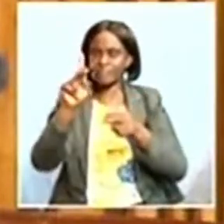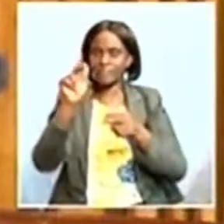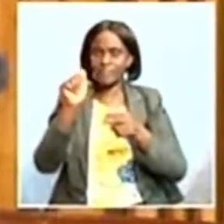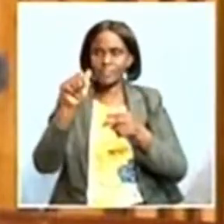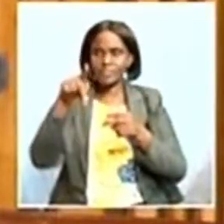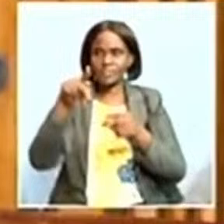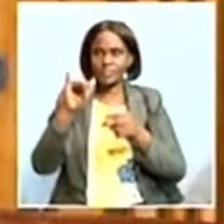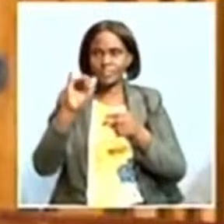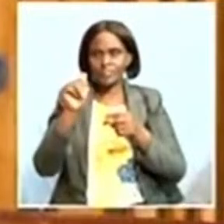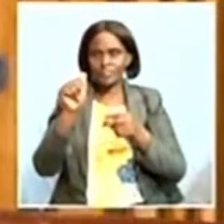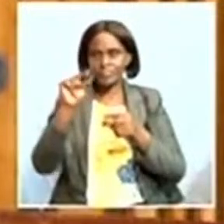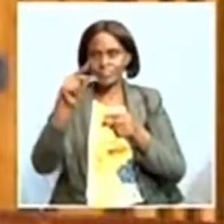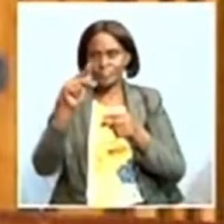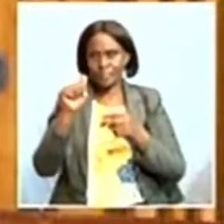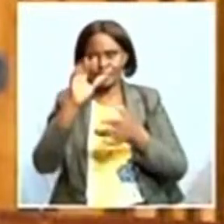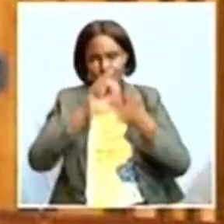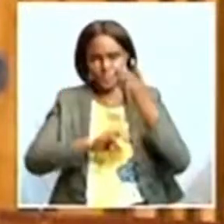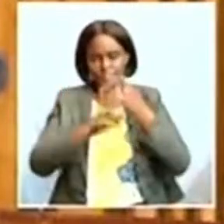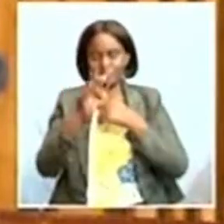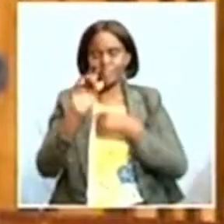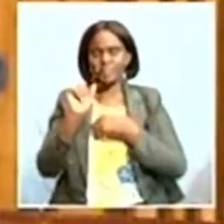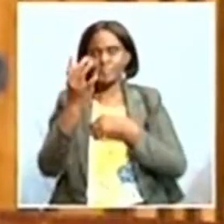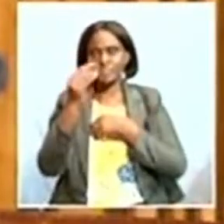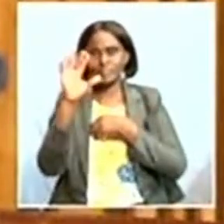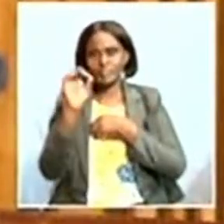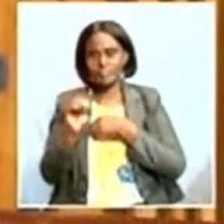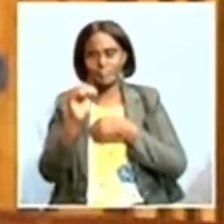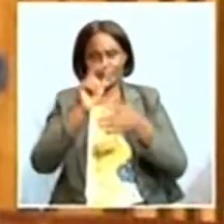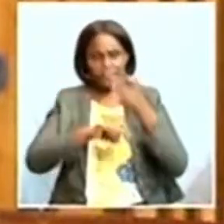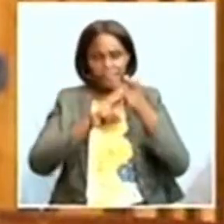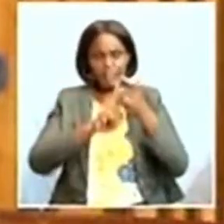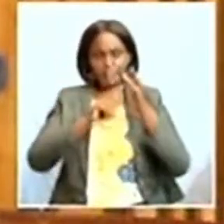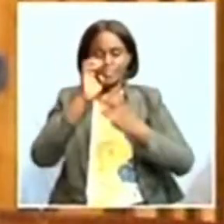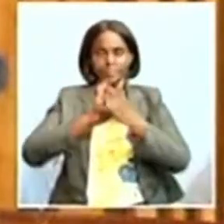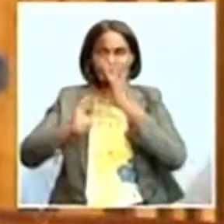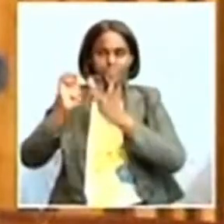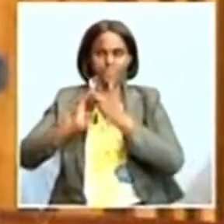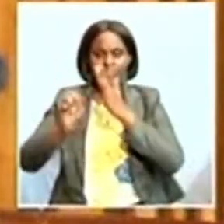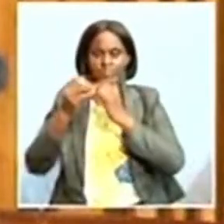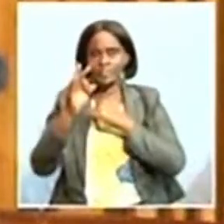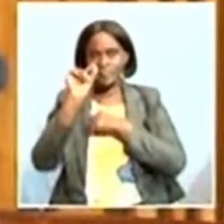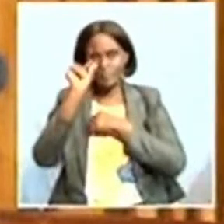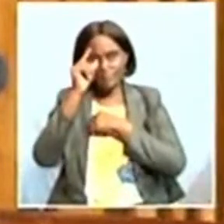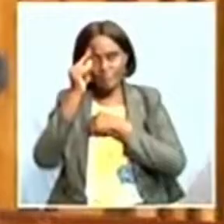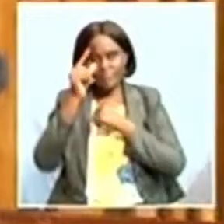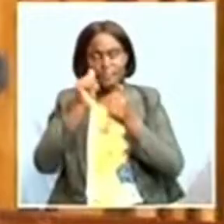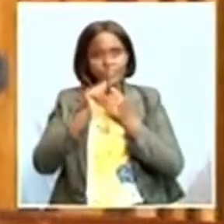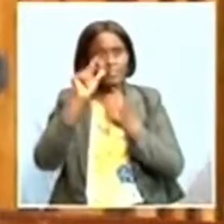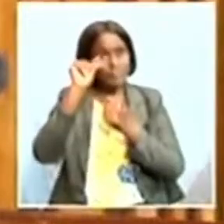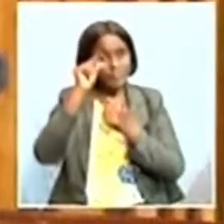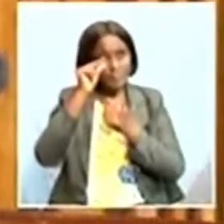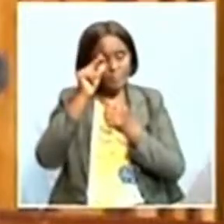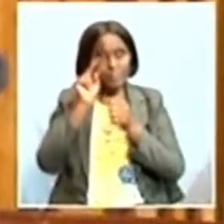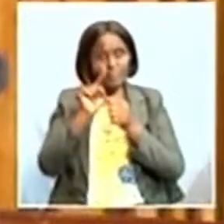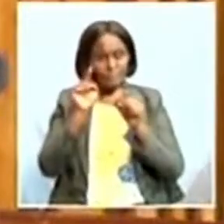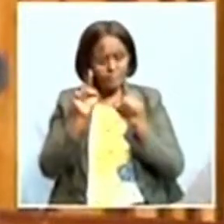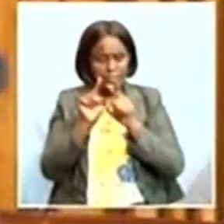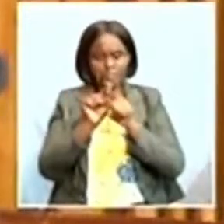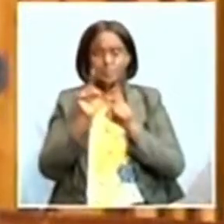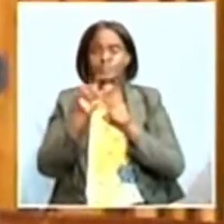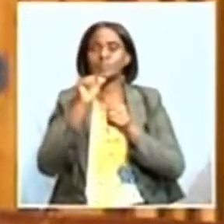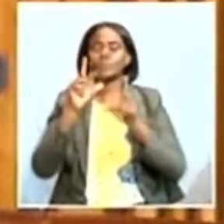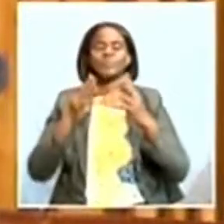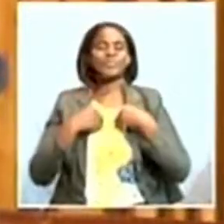and it was on the removal of 15% tax on the export of precious stones and minerals. And it was